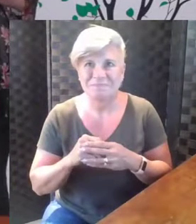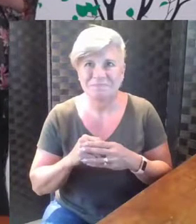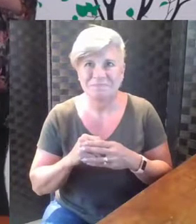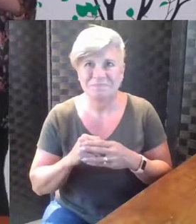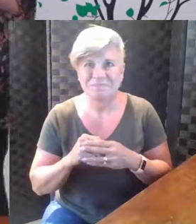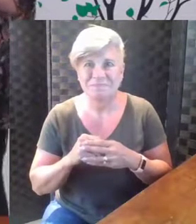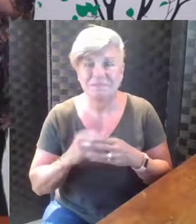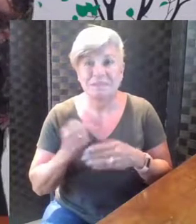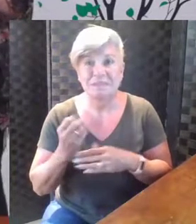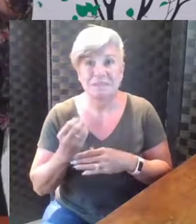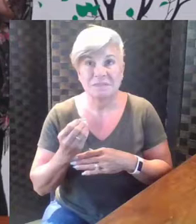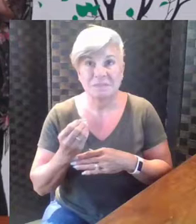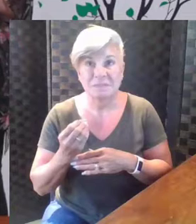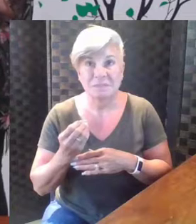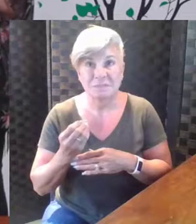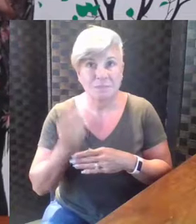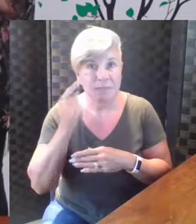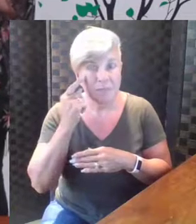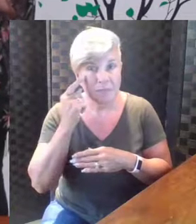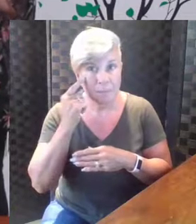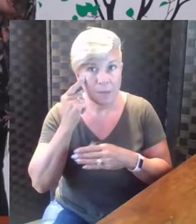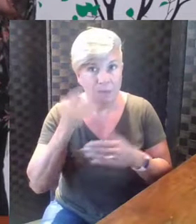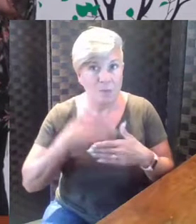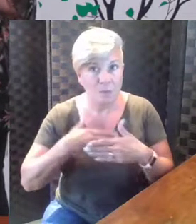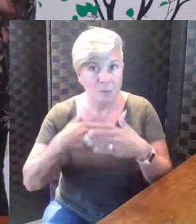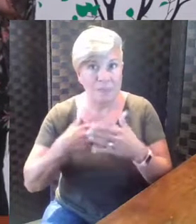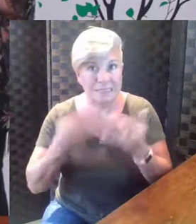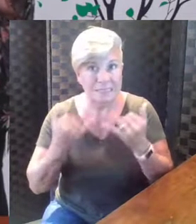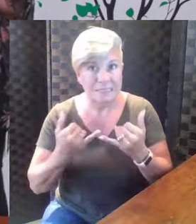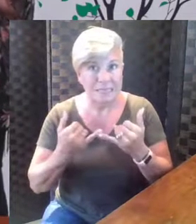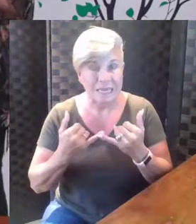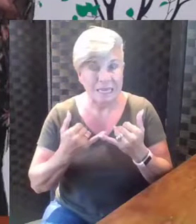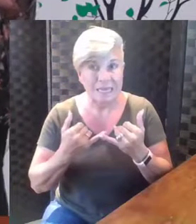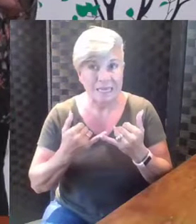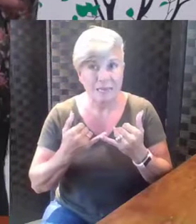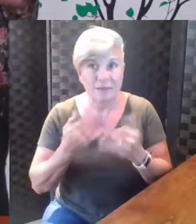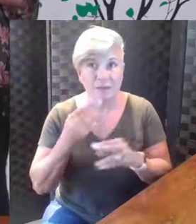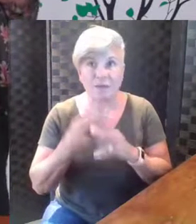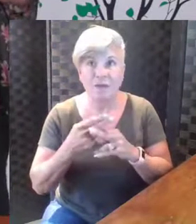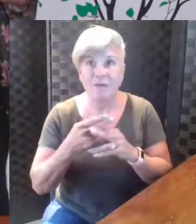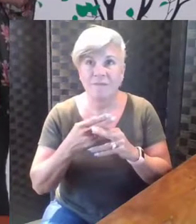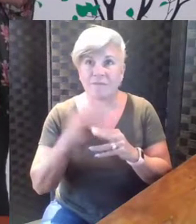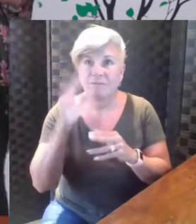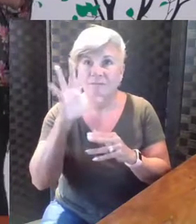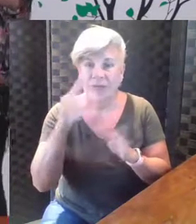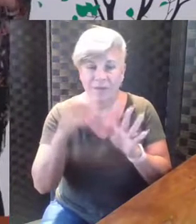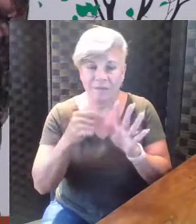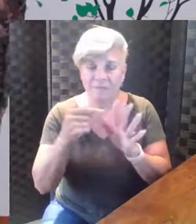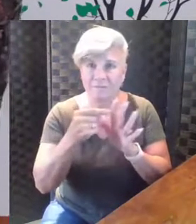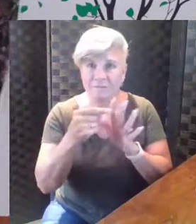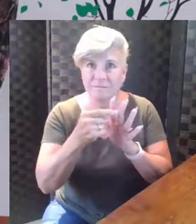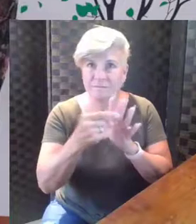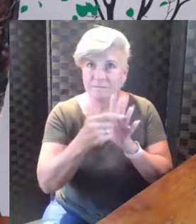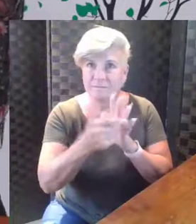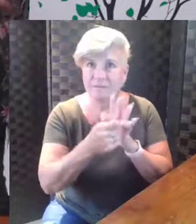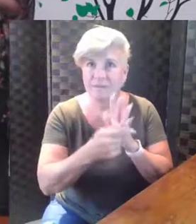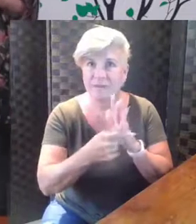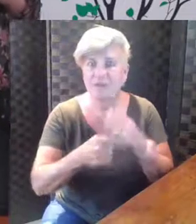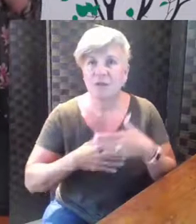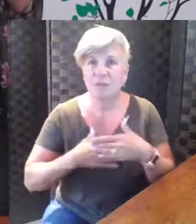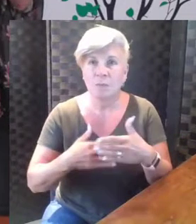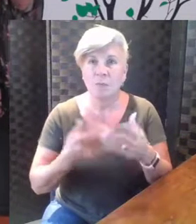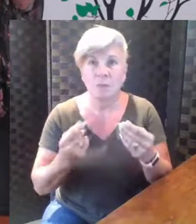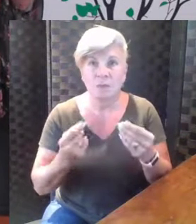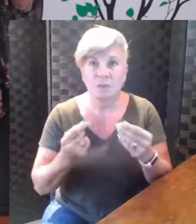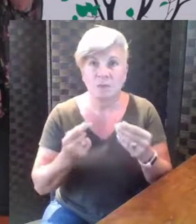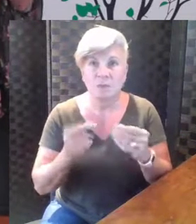today. So the mindful breathing exercise we're going to do today is called 5-finger breathing. And what you're